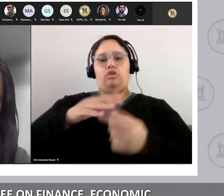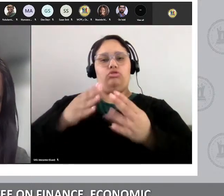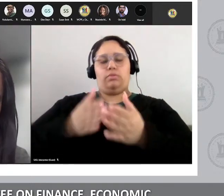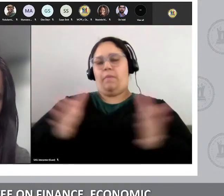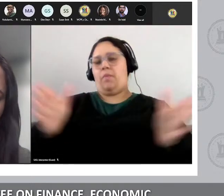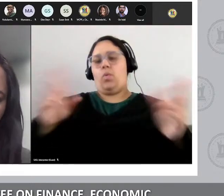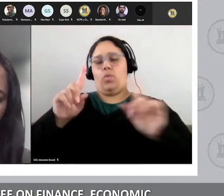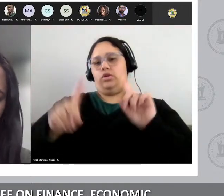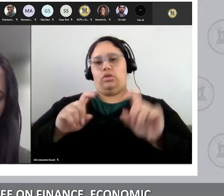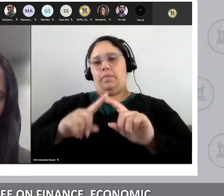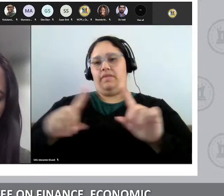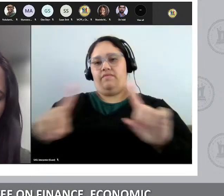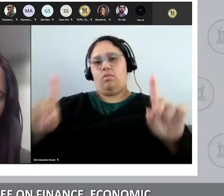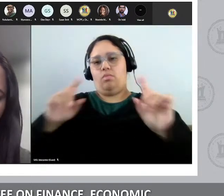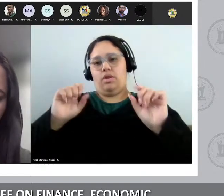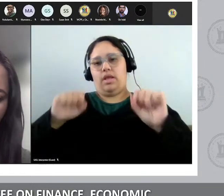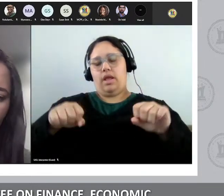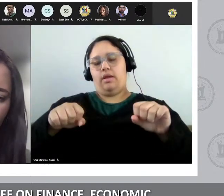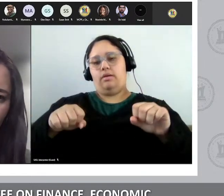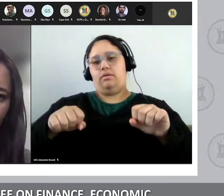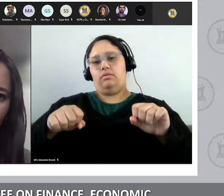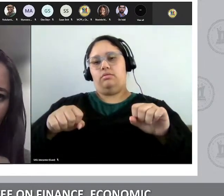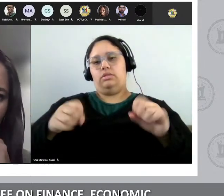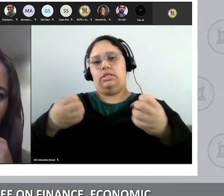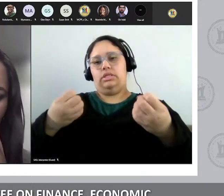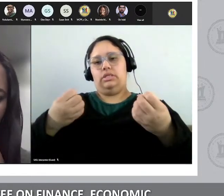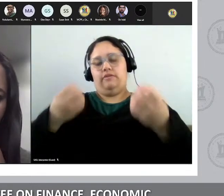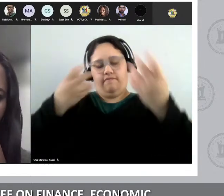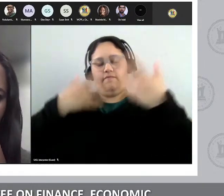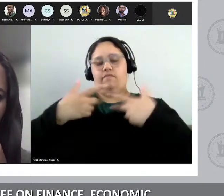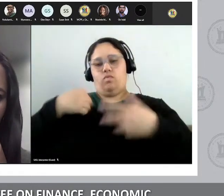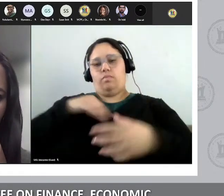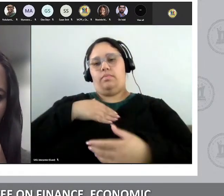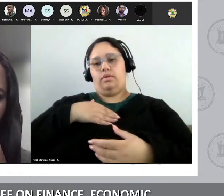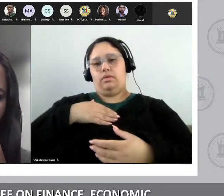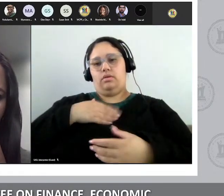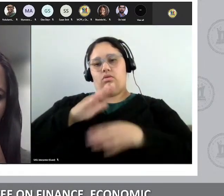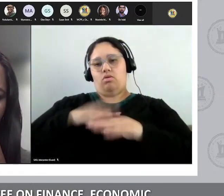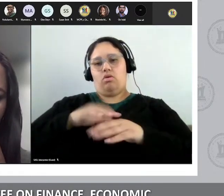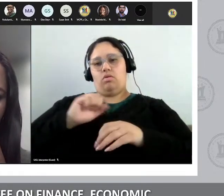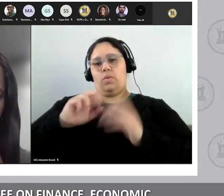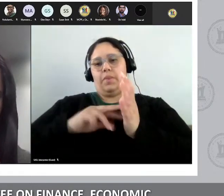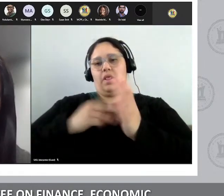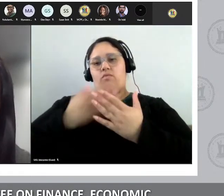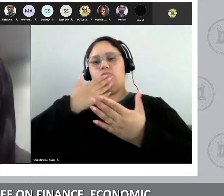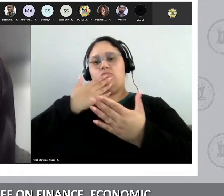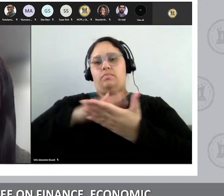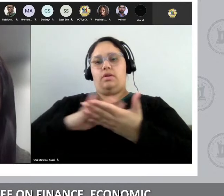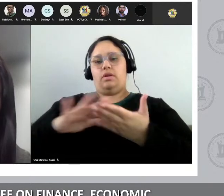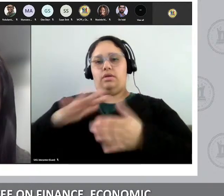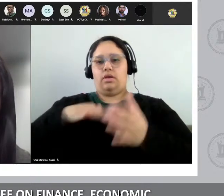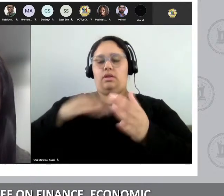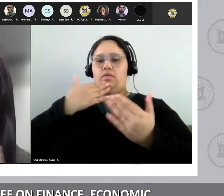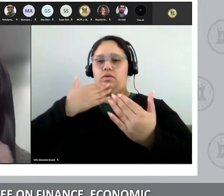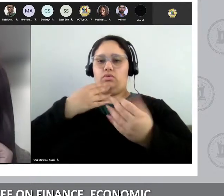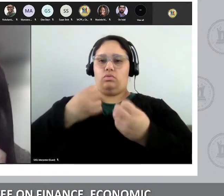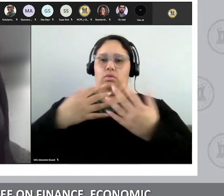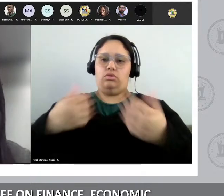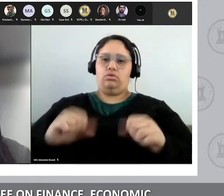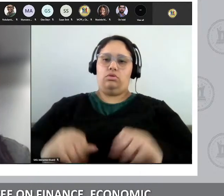broad question, but if the department can just give me an indication in terms of planning for Mitchell's Plain area. Thank you very much,